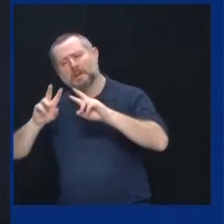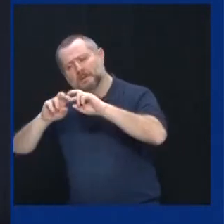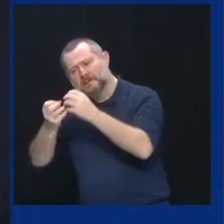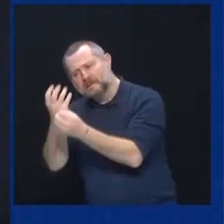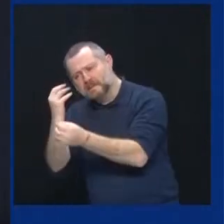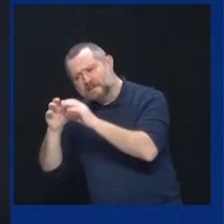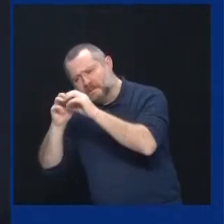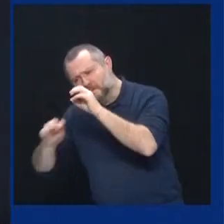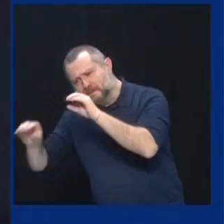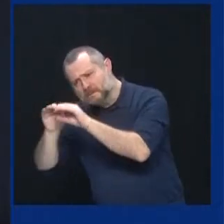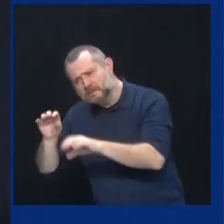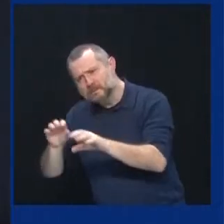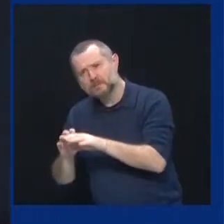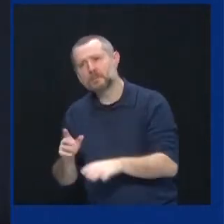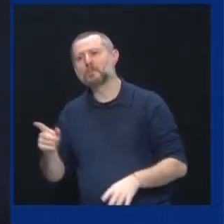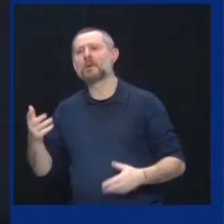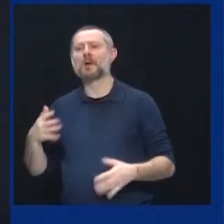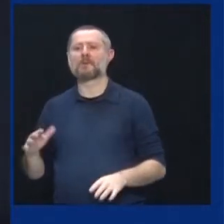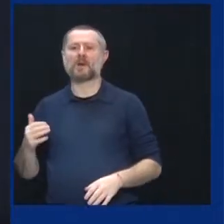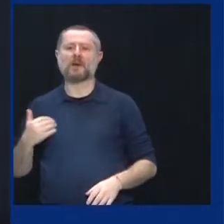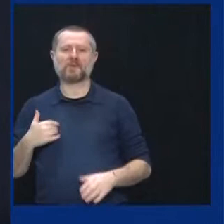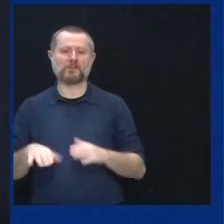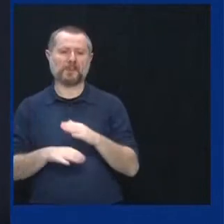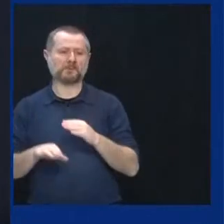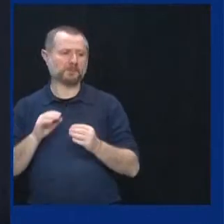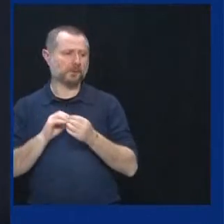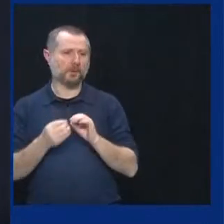they had the basic numbers all along.